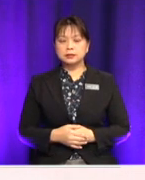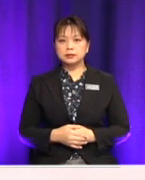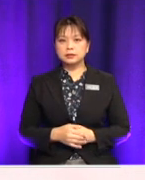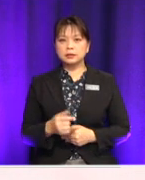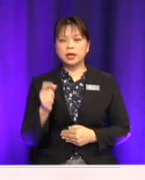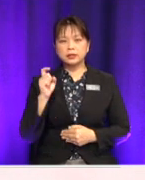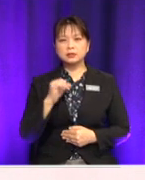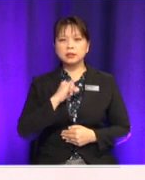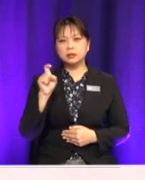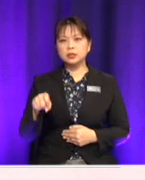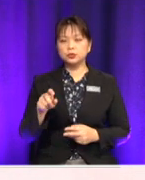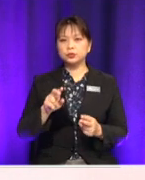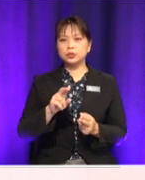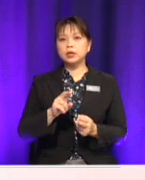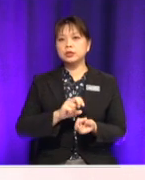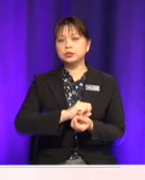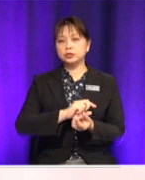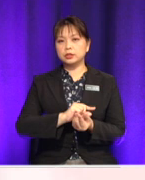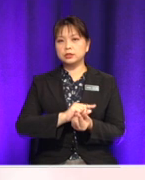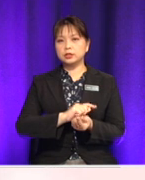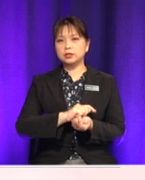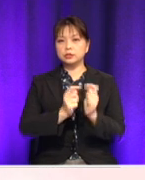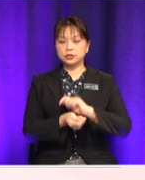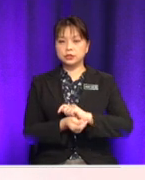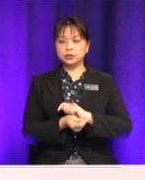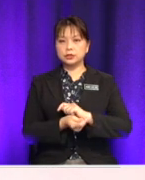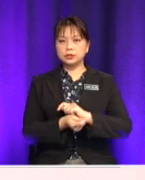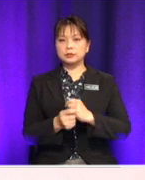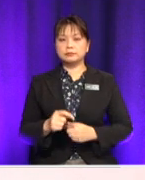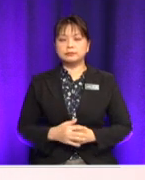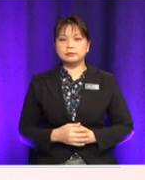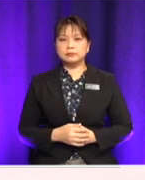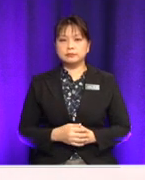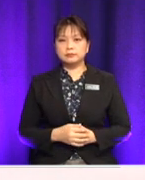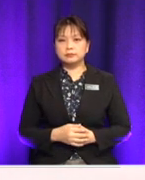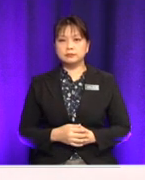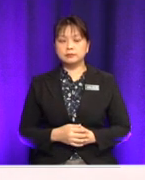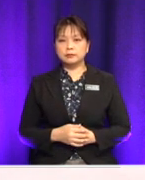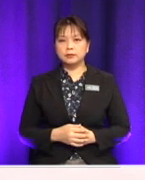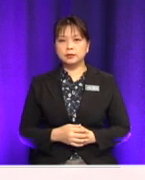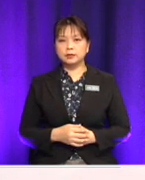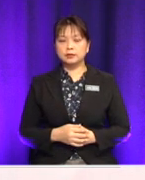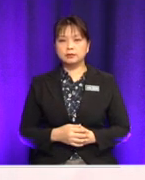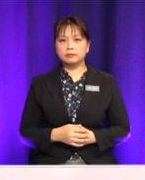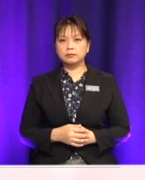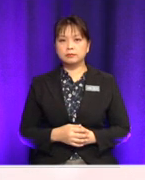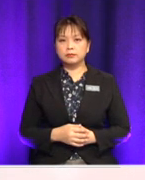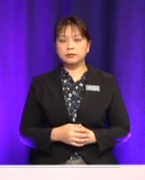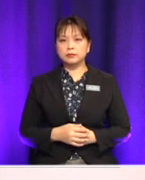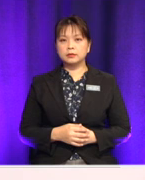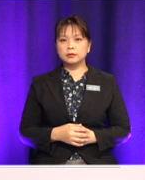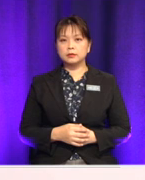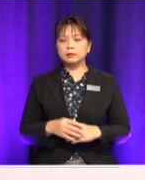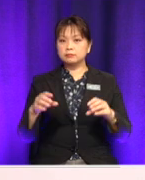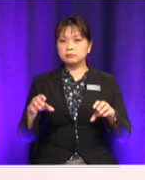that. The fridge and the washing machine are quite new. My brother gave them to me when he moved house. Did he give you this